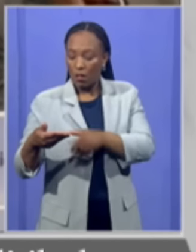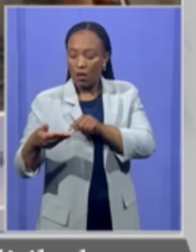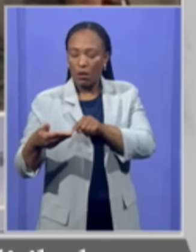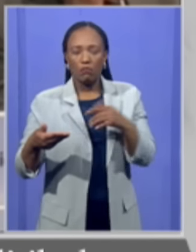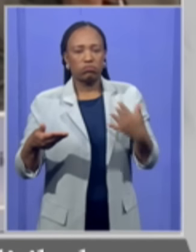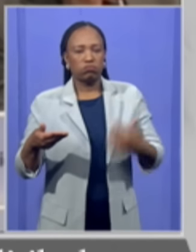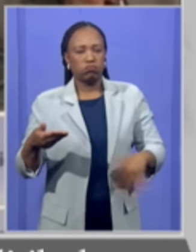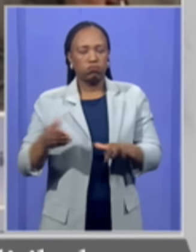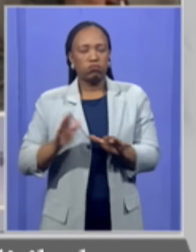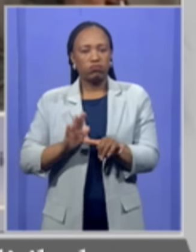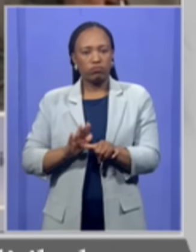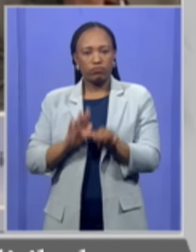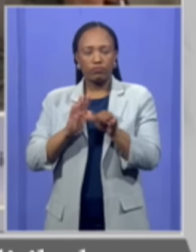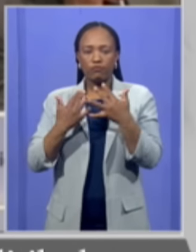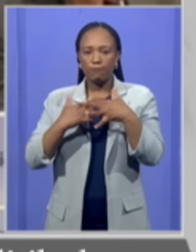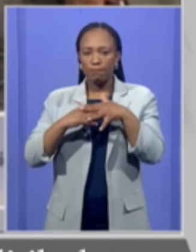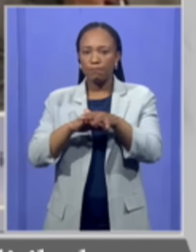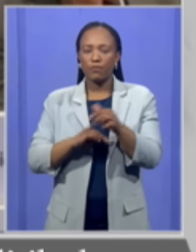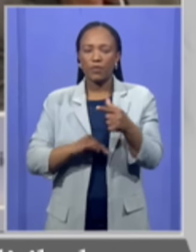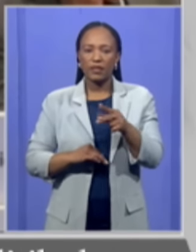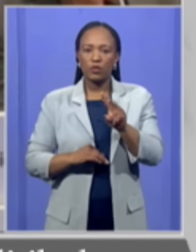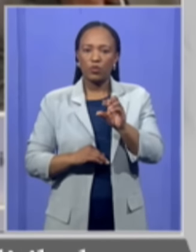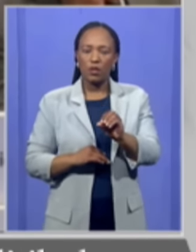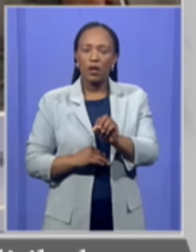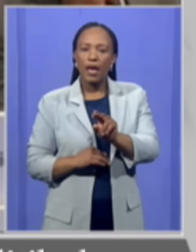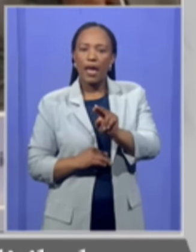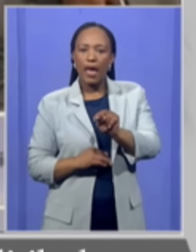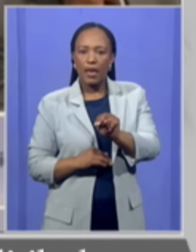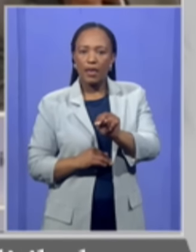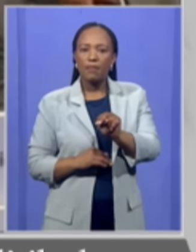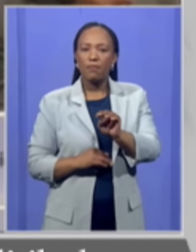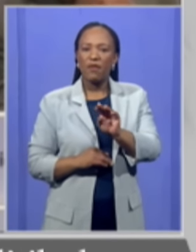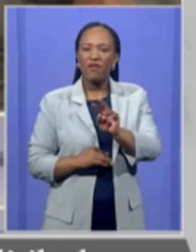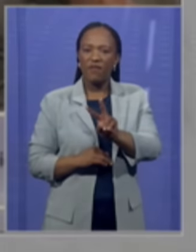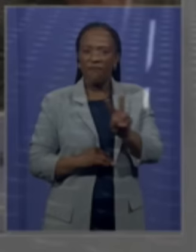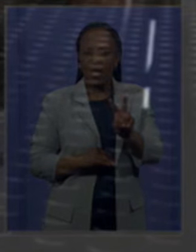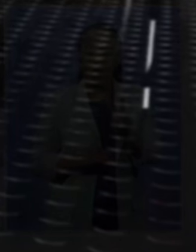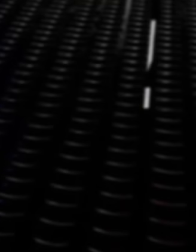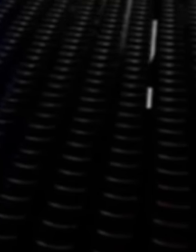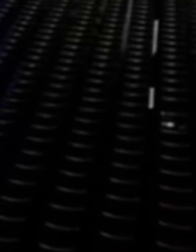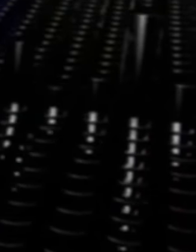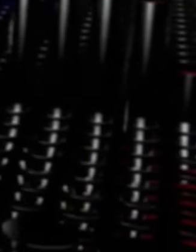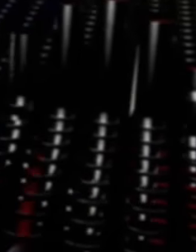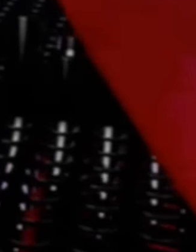the implementation of the G20 MDB roadmap.